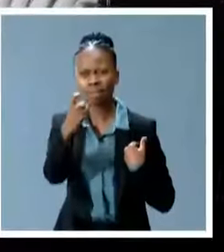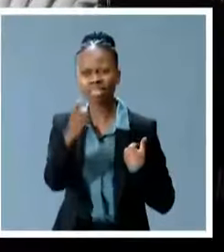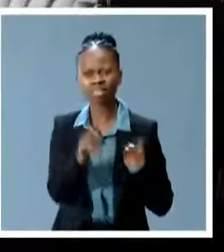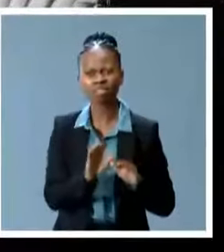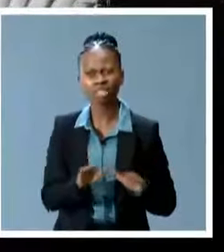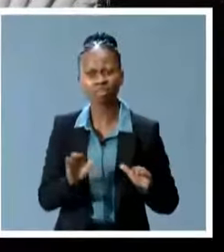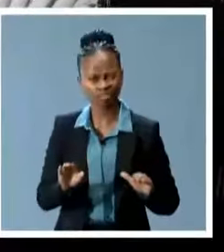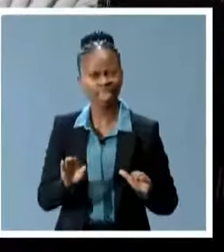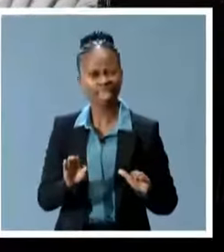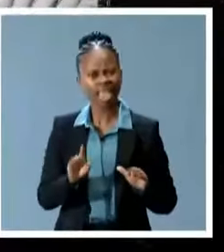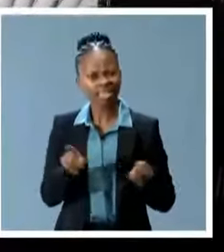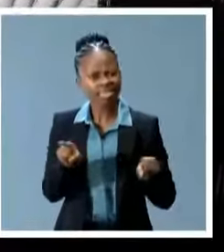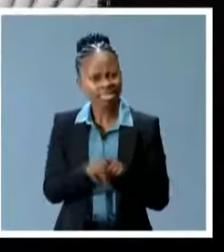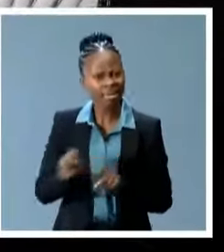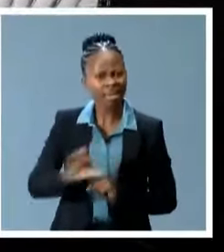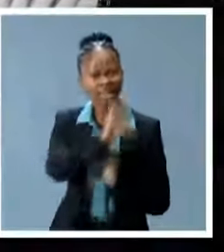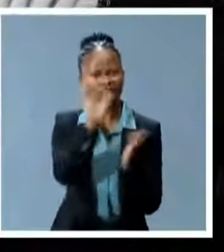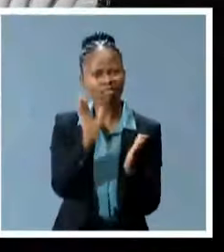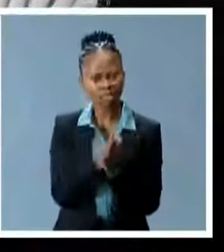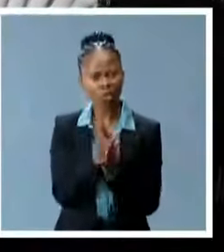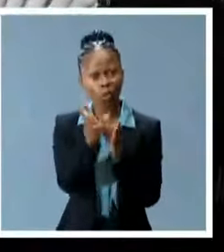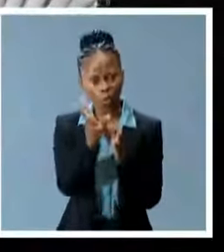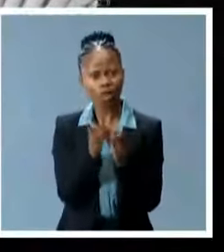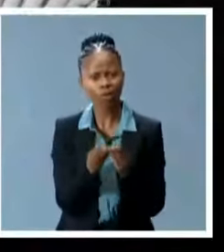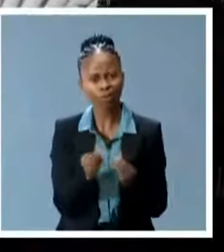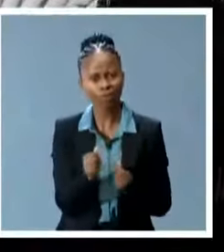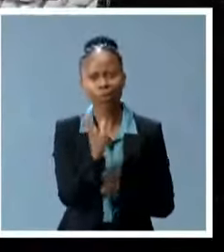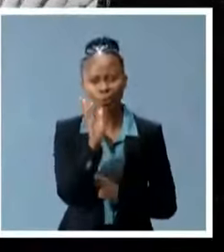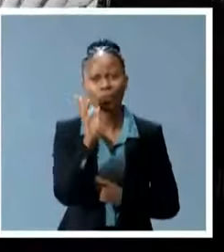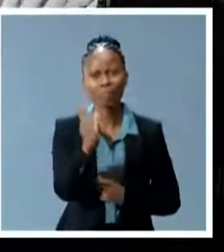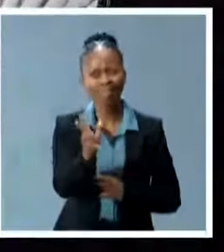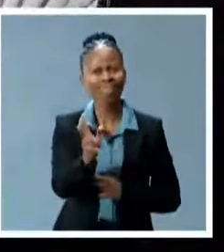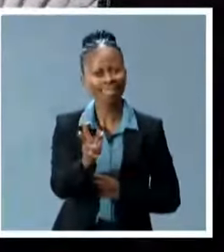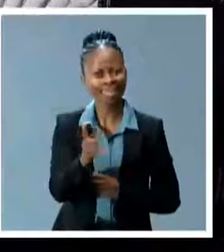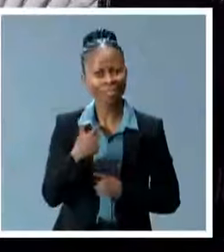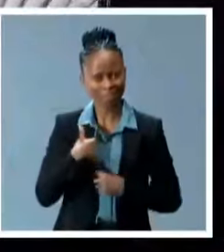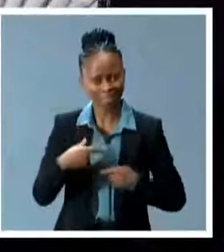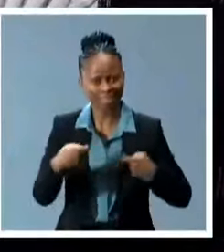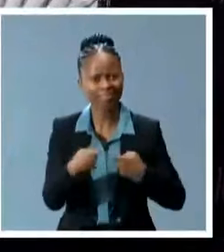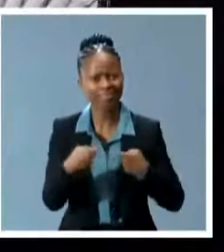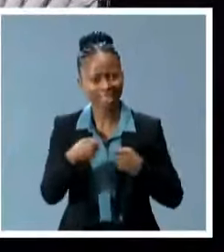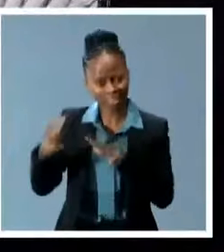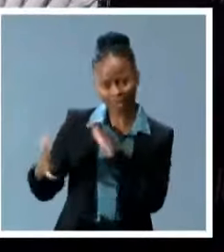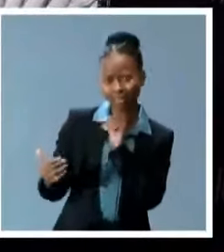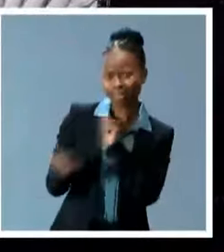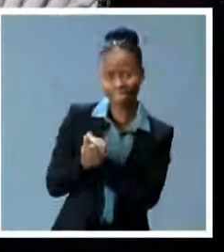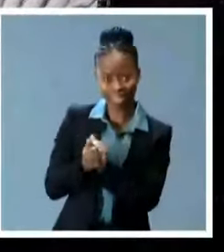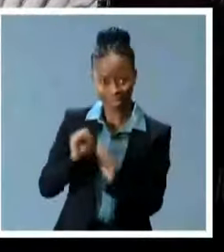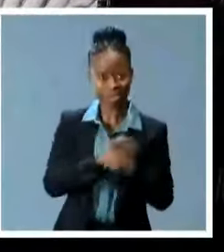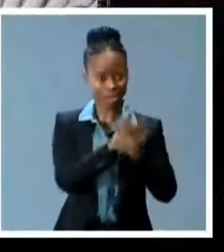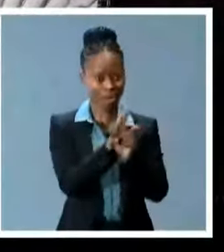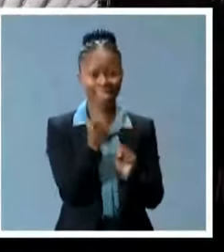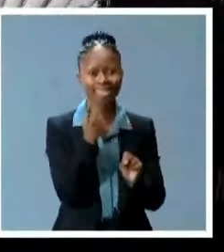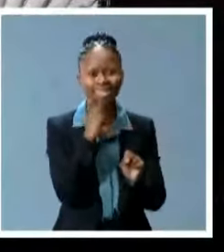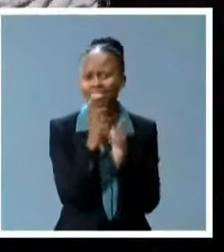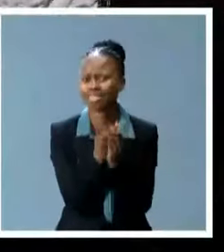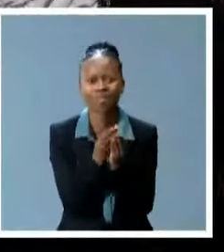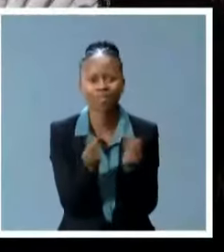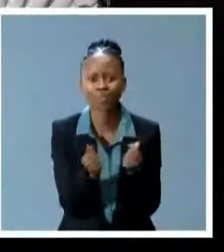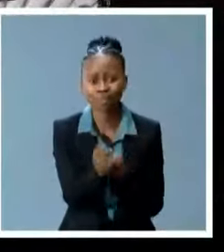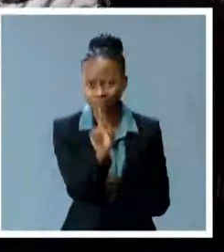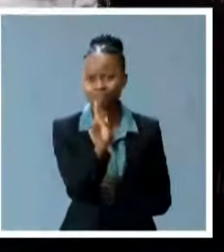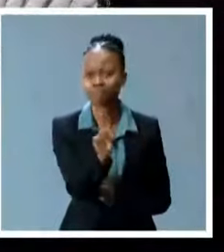tena tutalishinda tu tupambane hivita tumshinde COVID 19 tuna